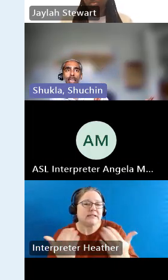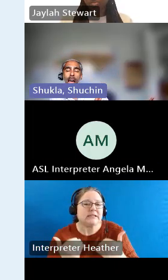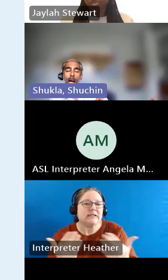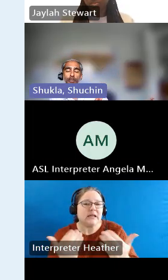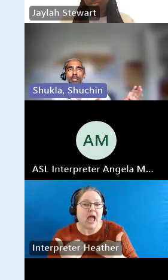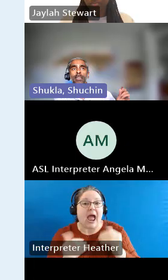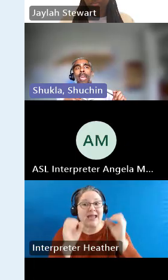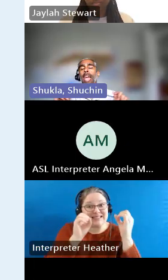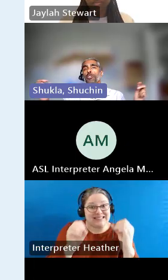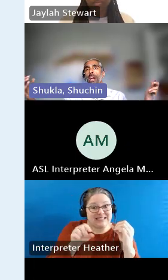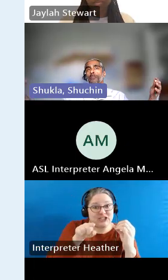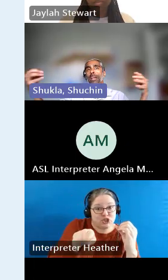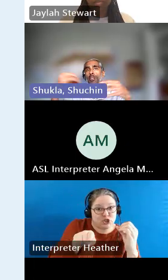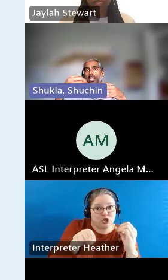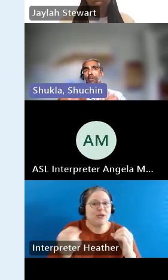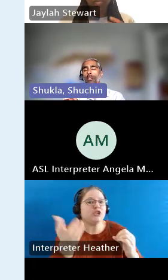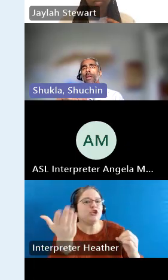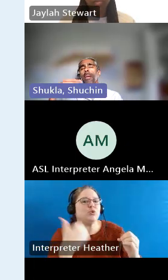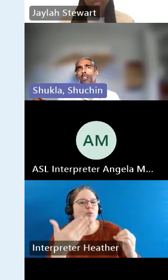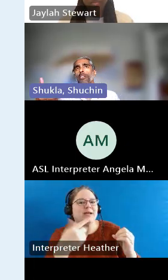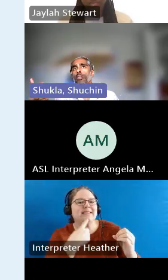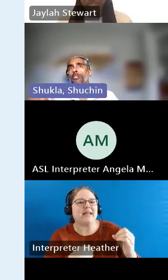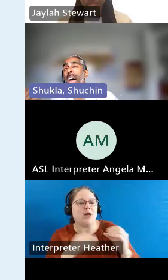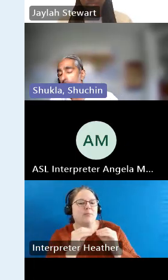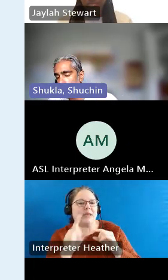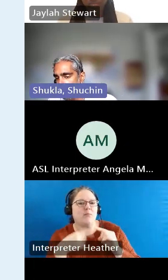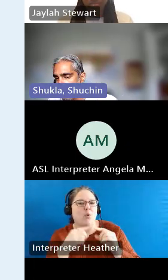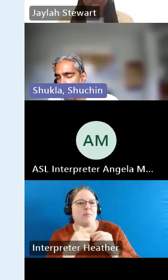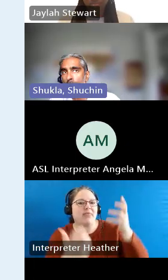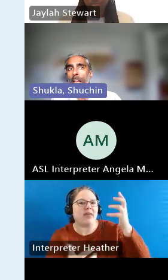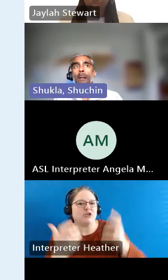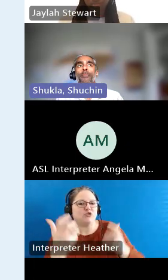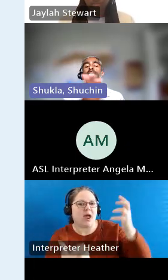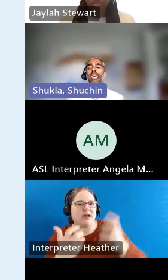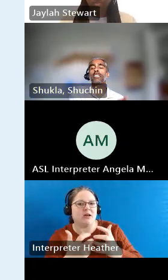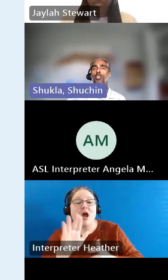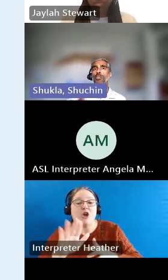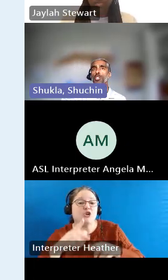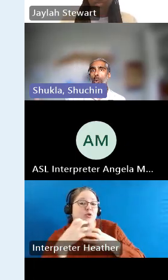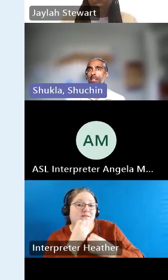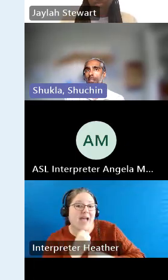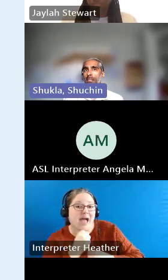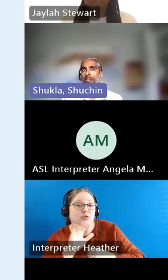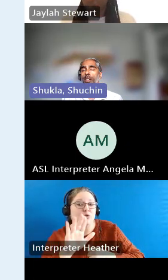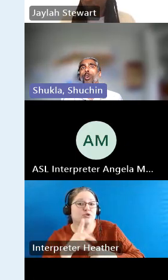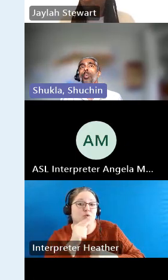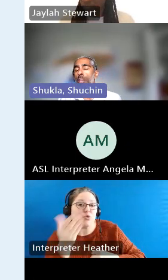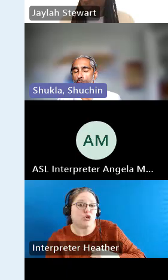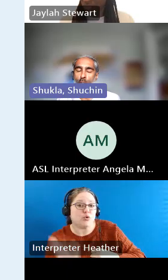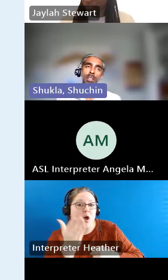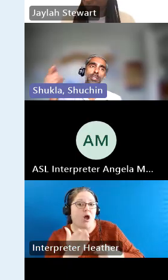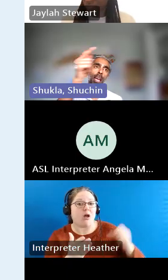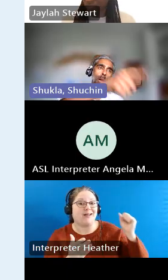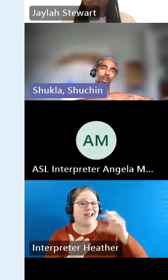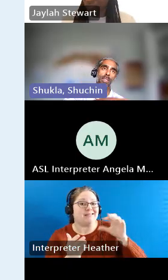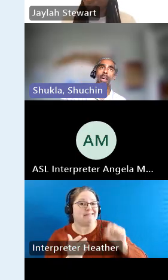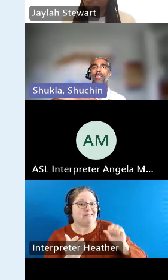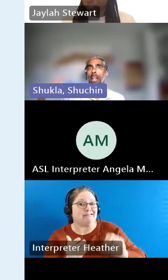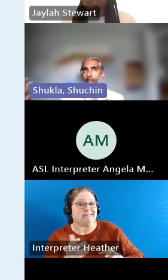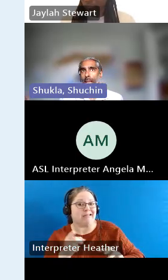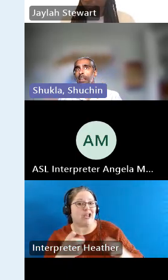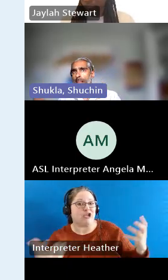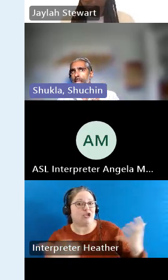you about the meds and options, and trying to bring those together. Okay, based on your values, these are the choices. What do you choose? And you